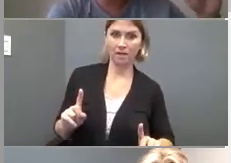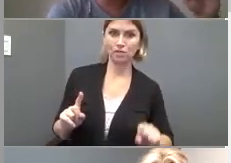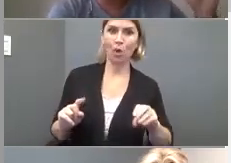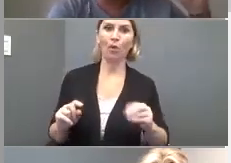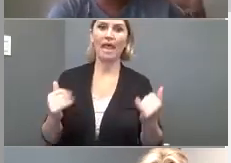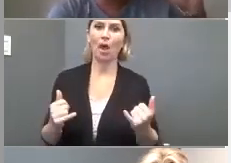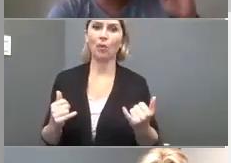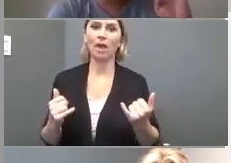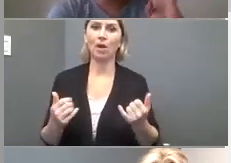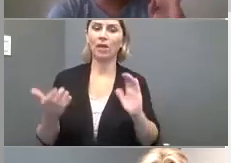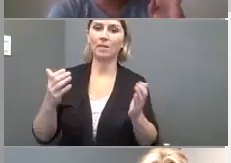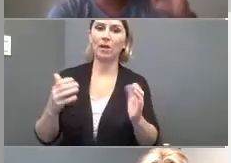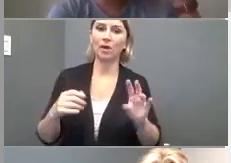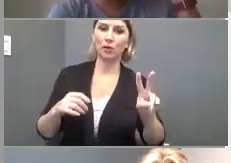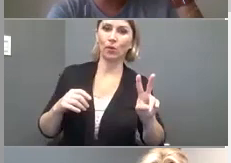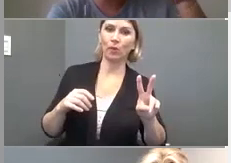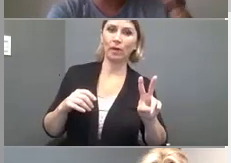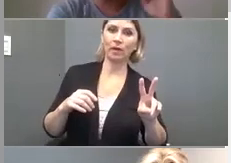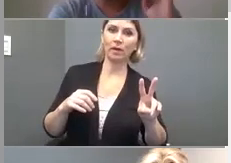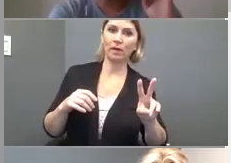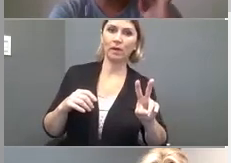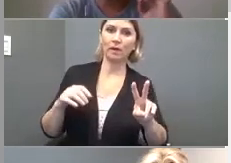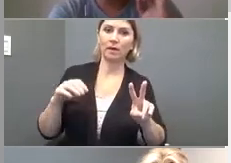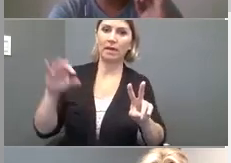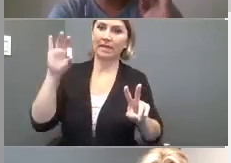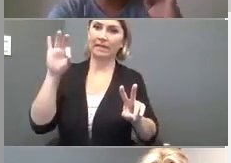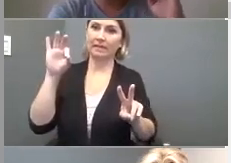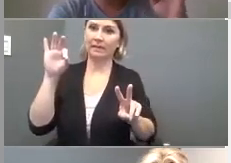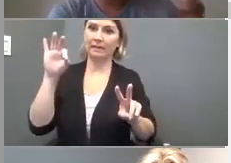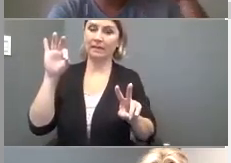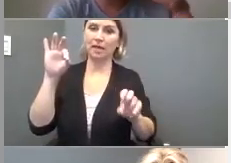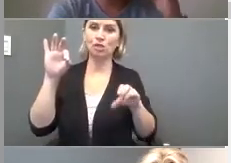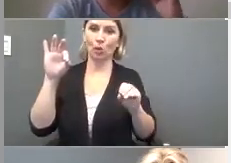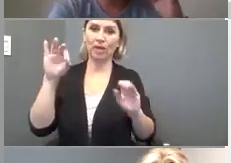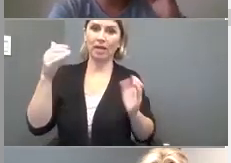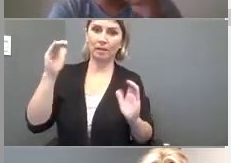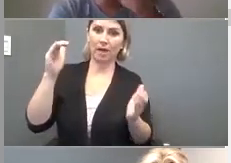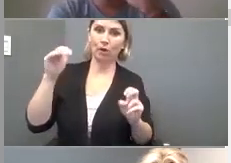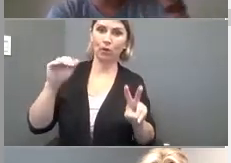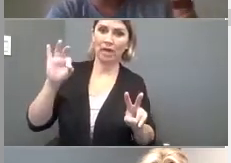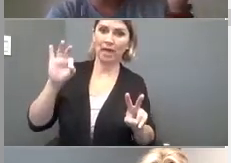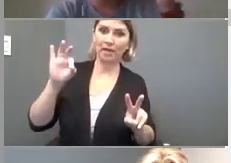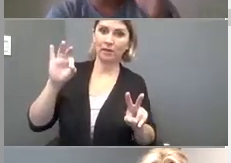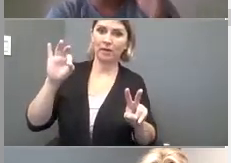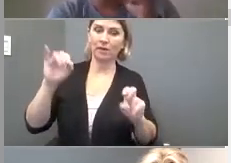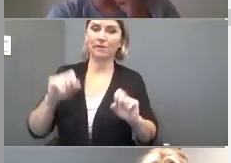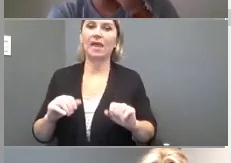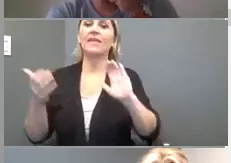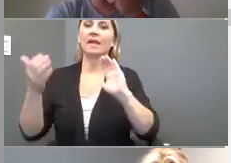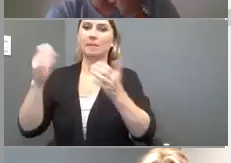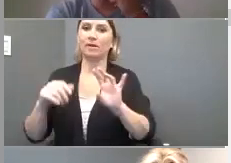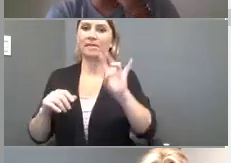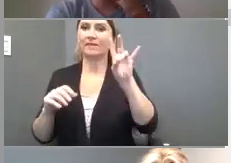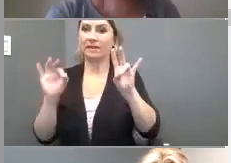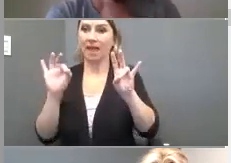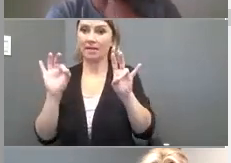compare between, so 1 is done, so we compare between 2 and 9. So we compare 2 and 9, we get 2. Then we compare 7 and 9,